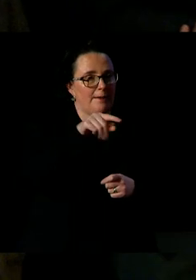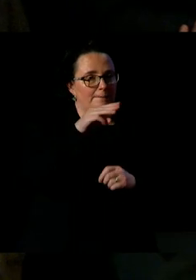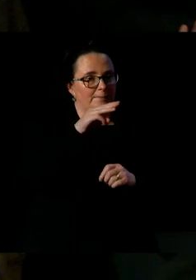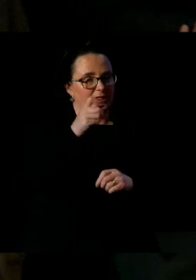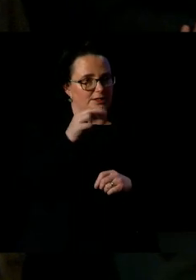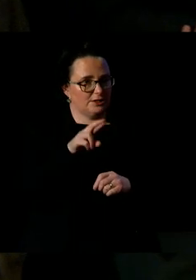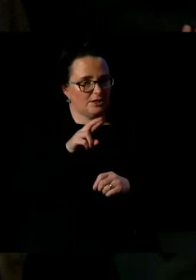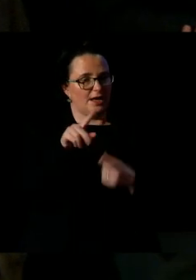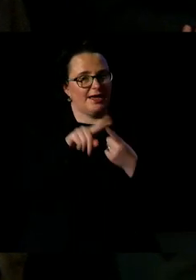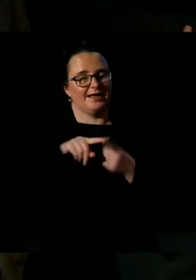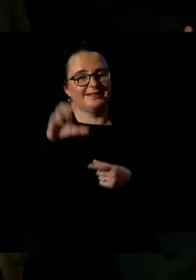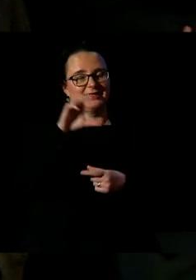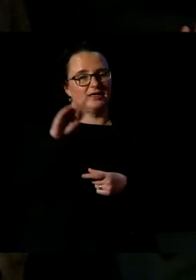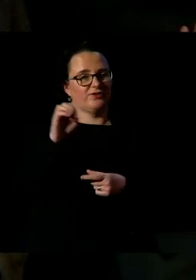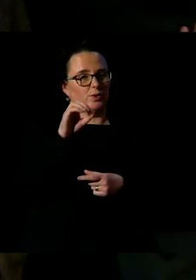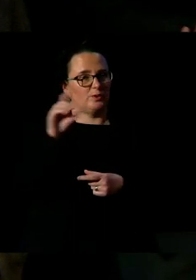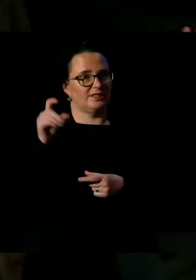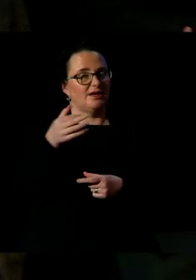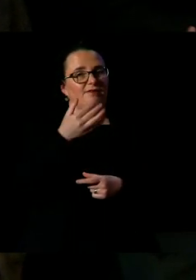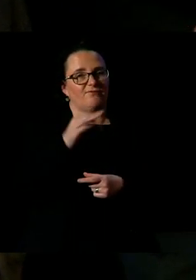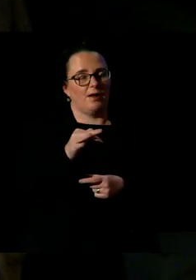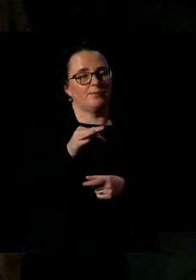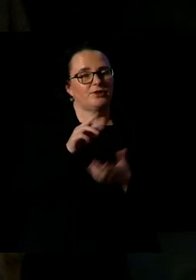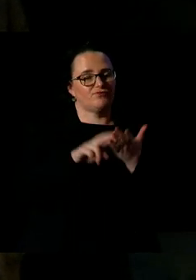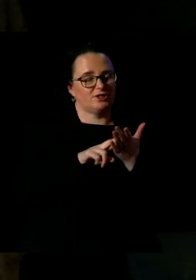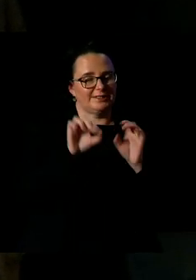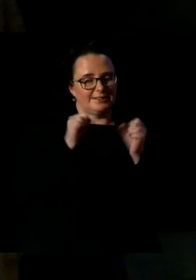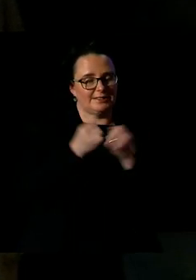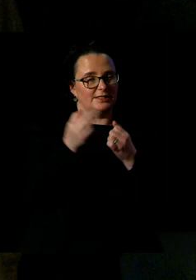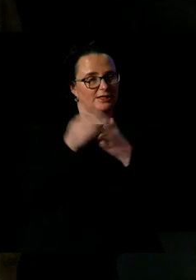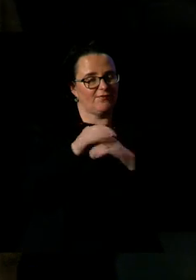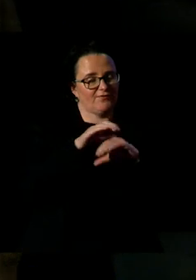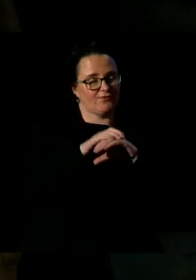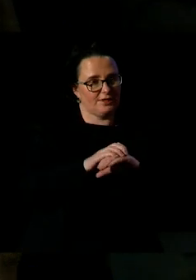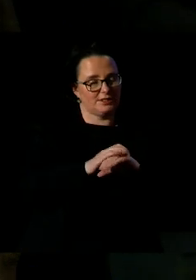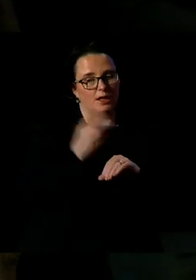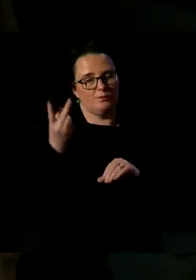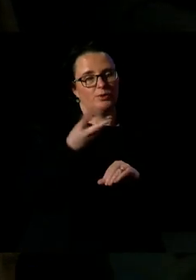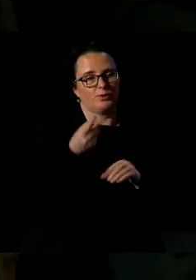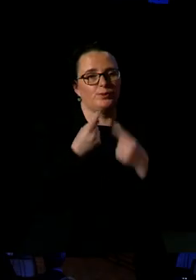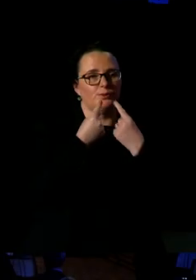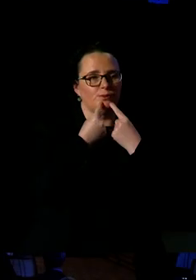Wise Jackson and Catherine O'Dea of the Religious Society of Friends will light their candles.